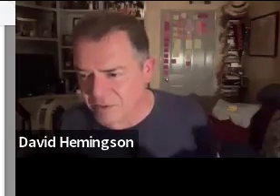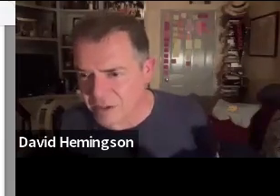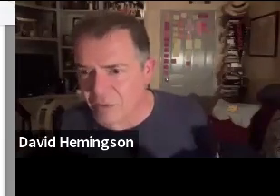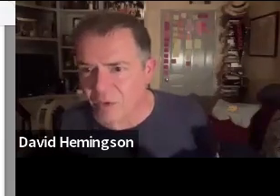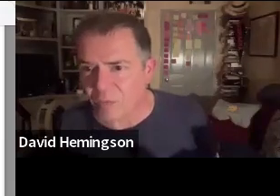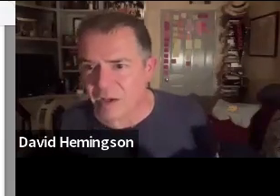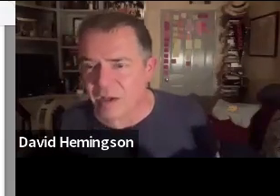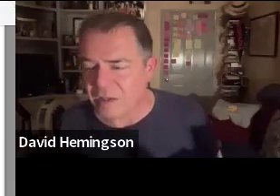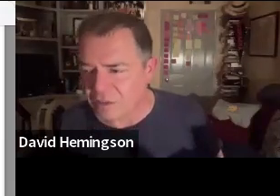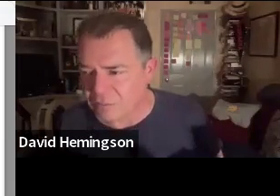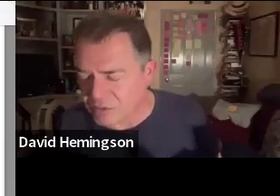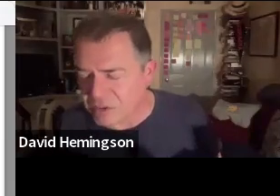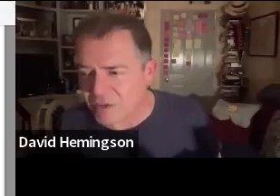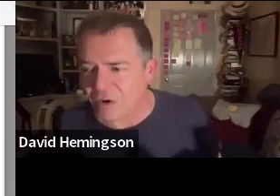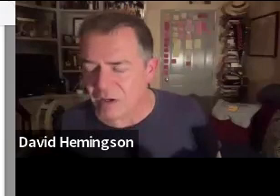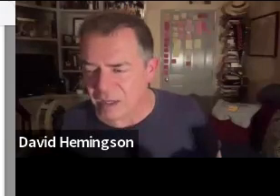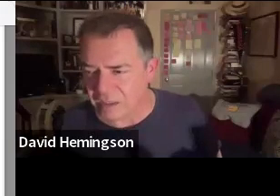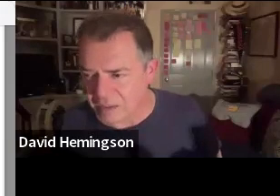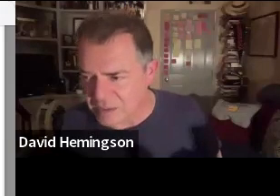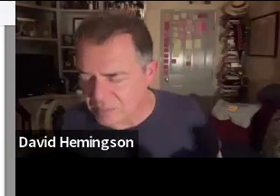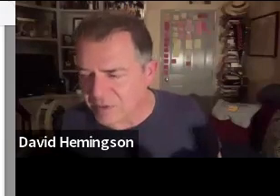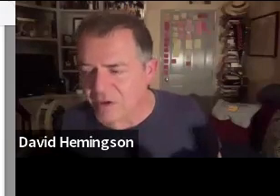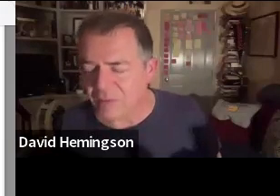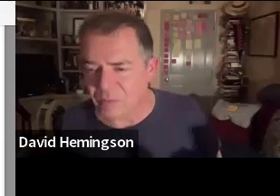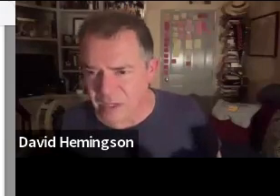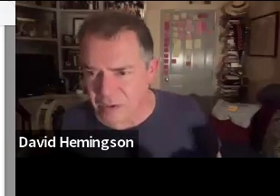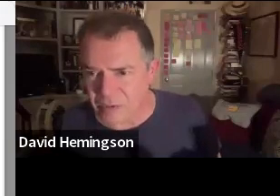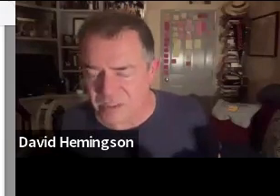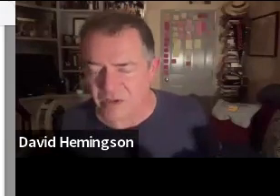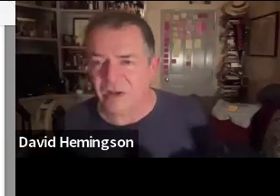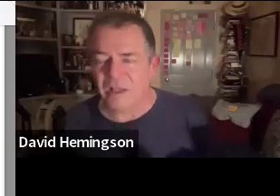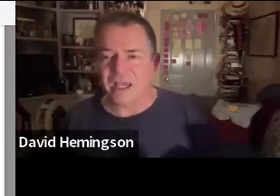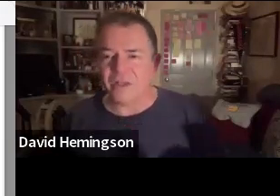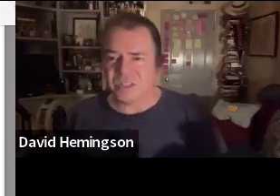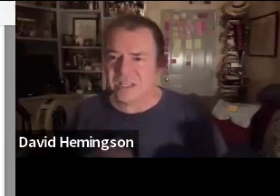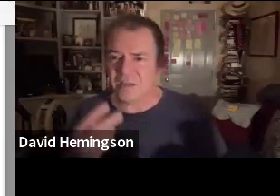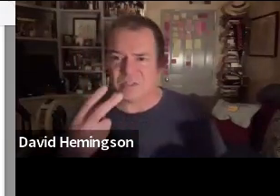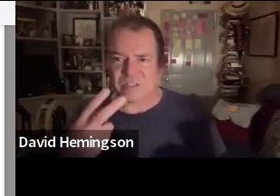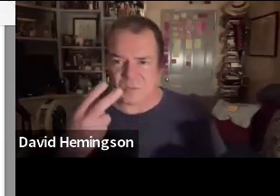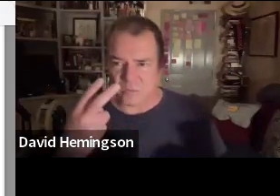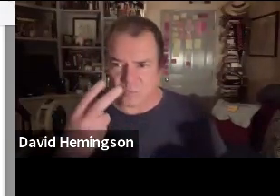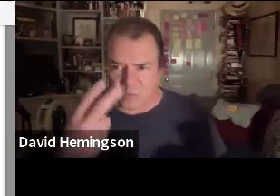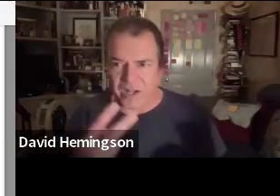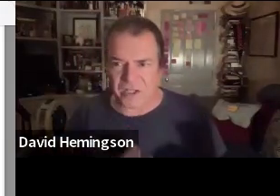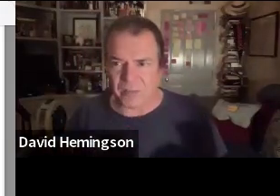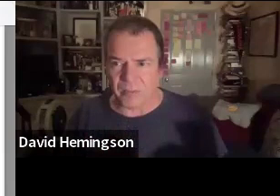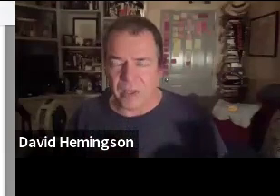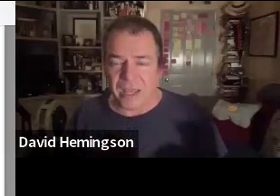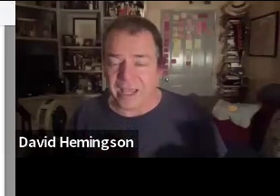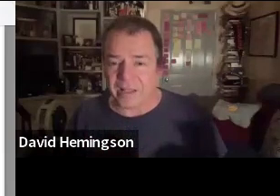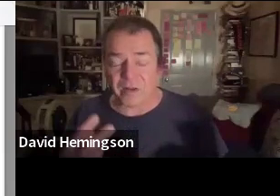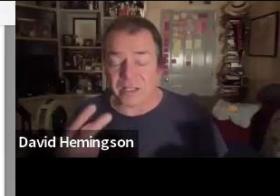that's everything going away. You're losing it all, and something may come, but right now you're losing it all. And you see him, just watch